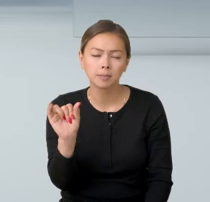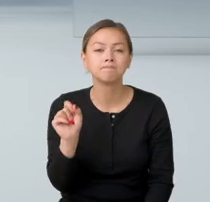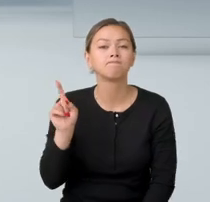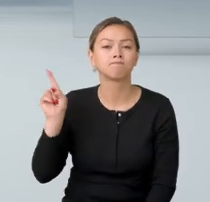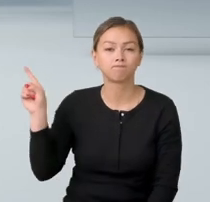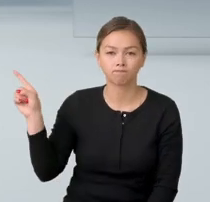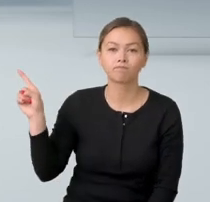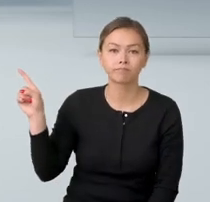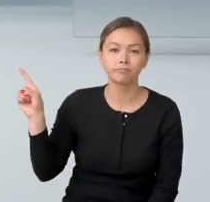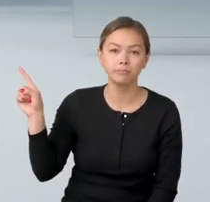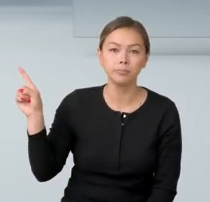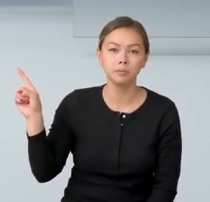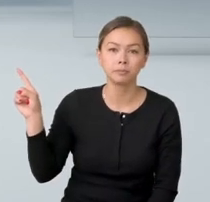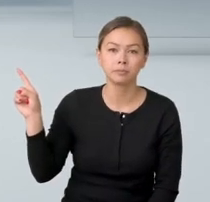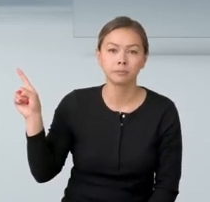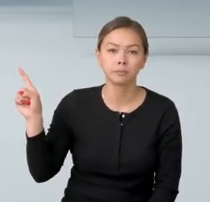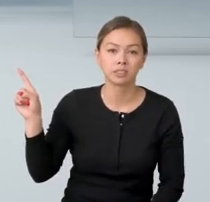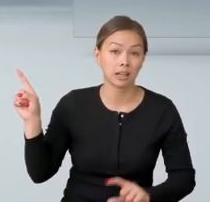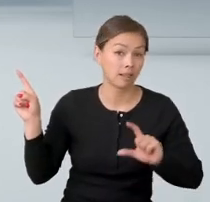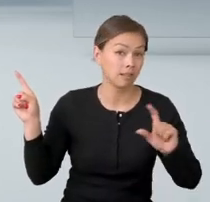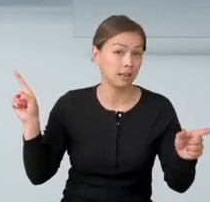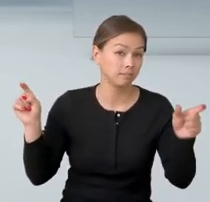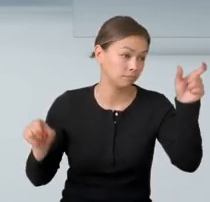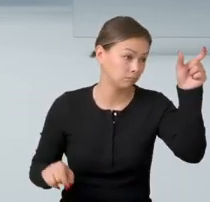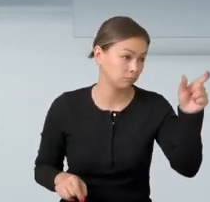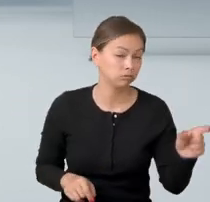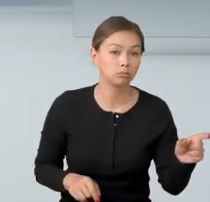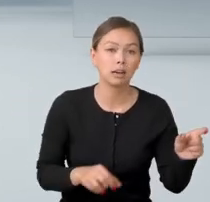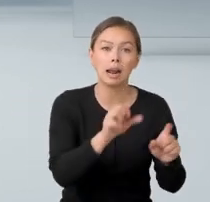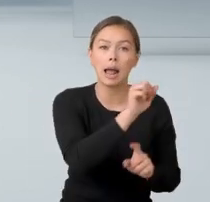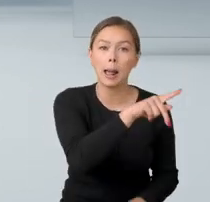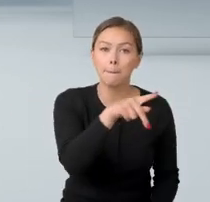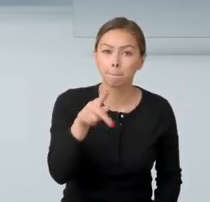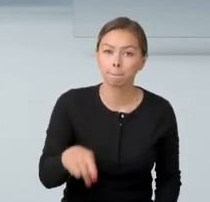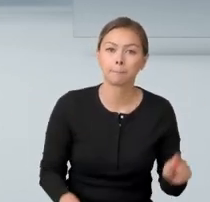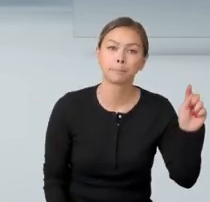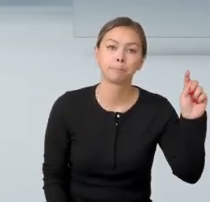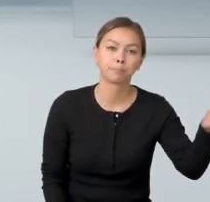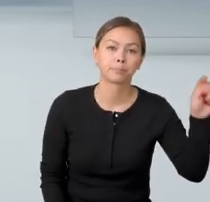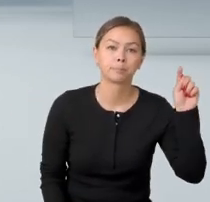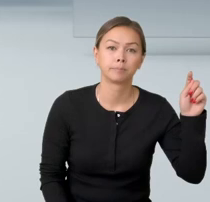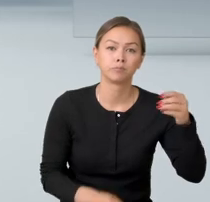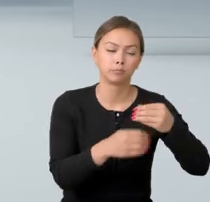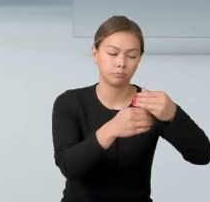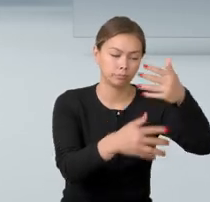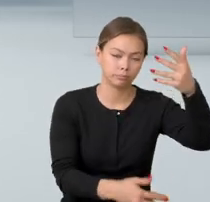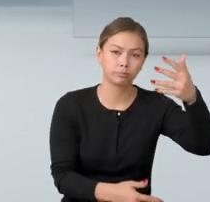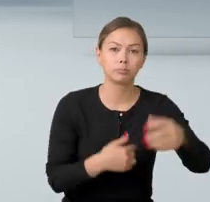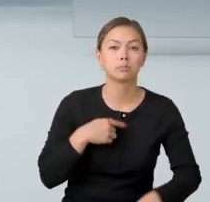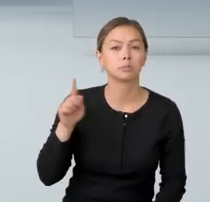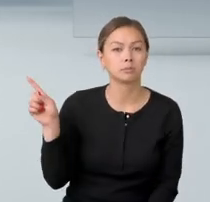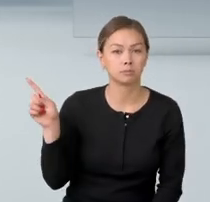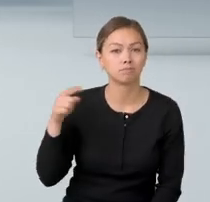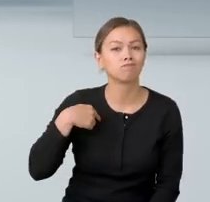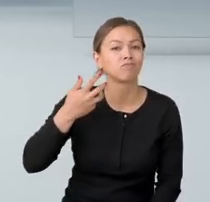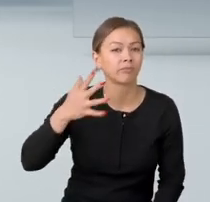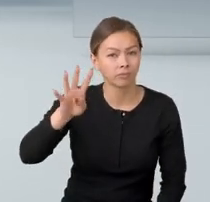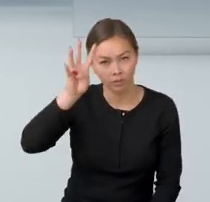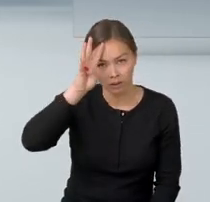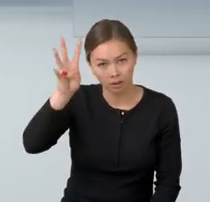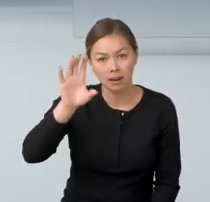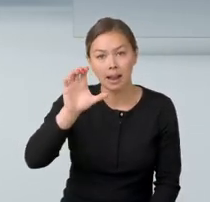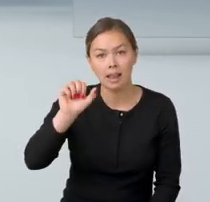so again I am here to make that partapps.com and on my left pane I have the app section I click on it